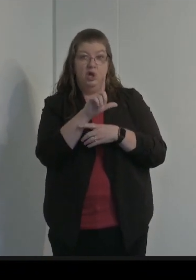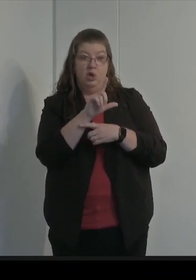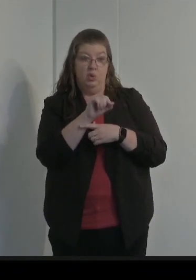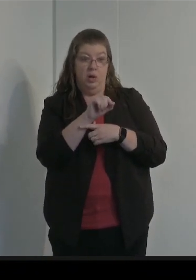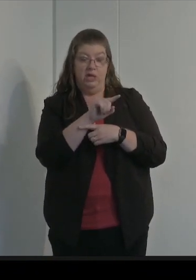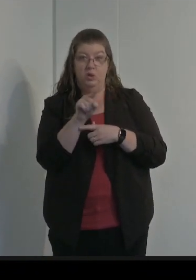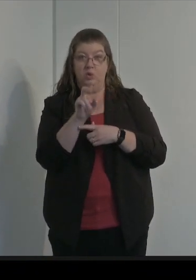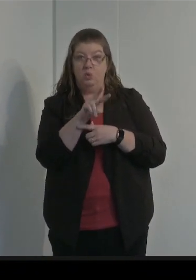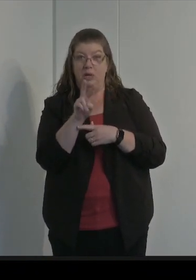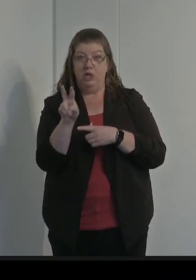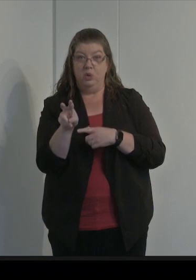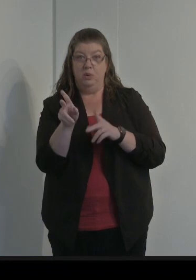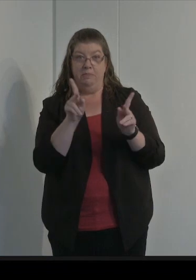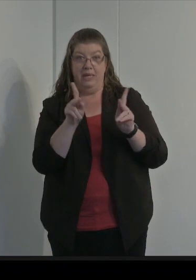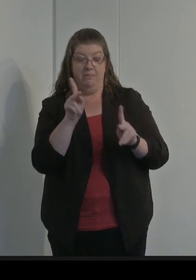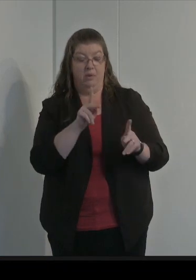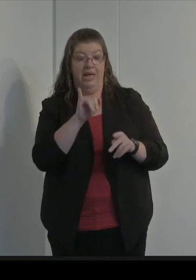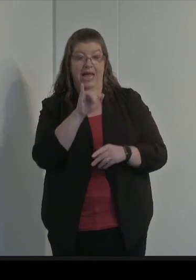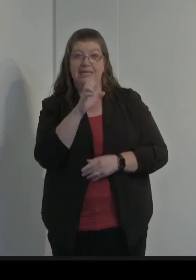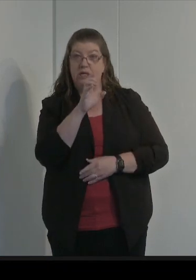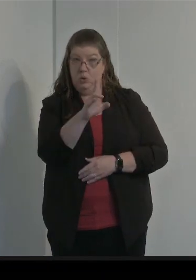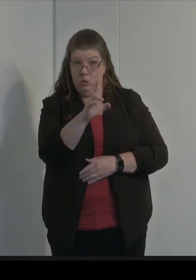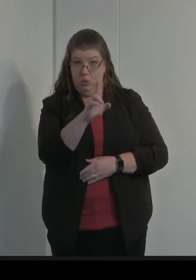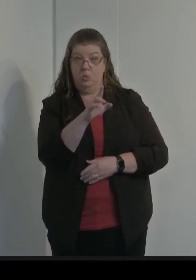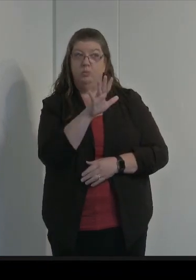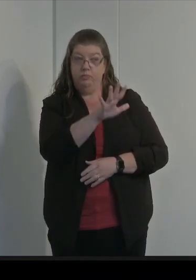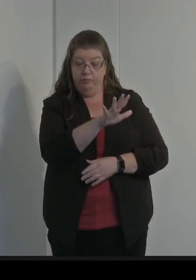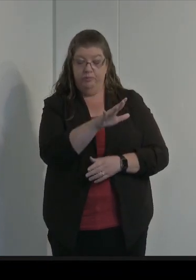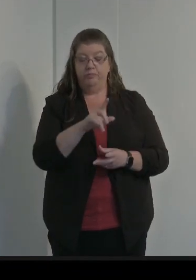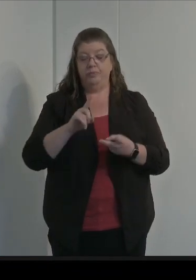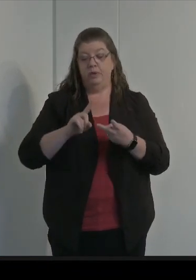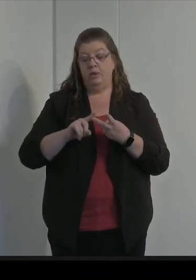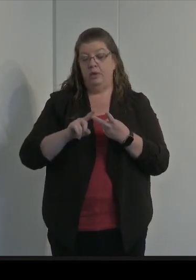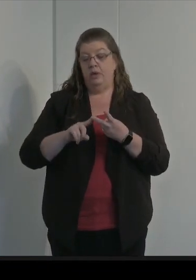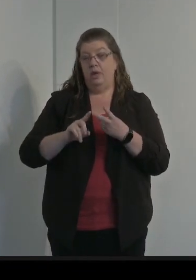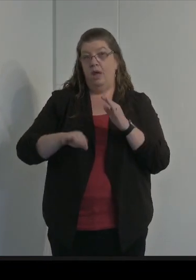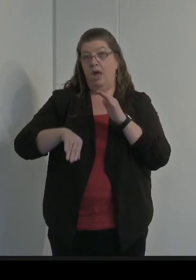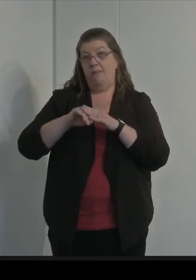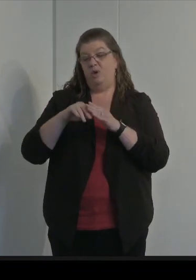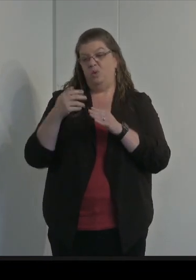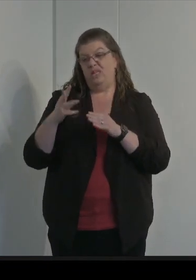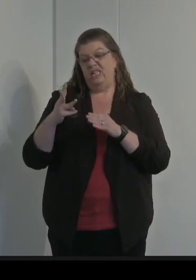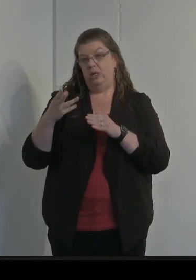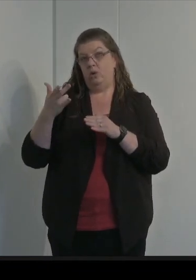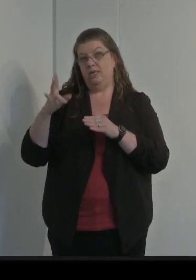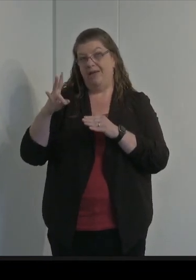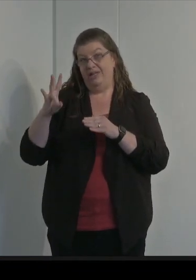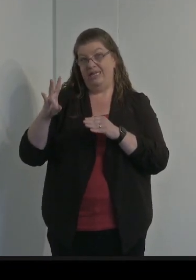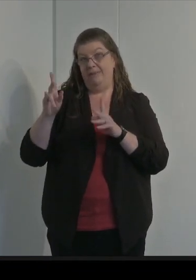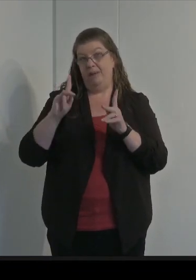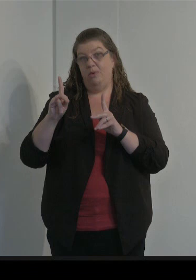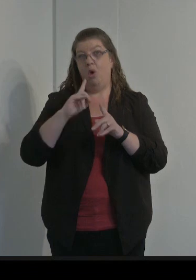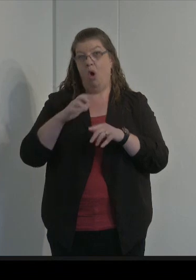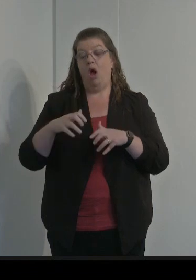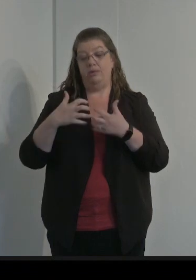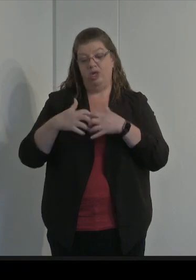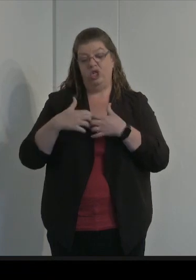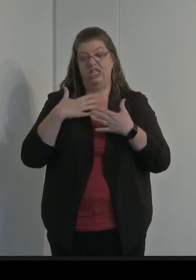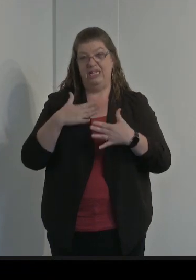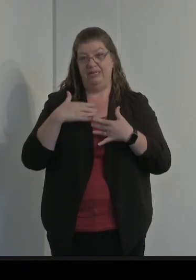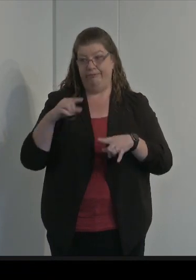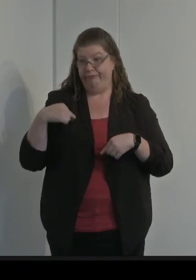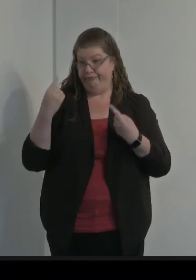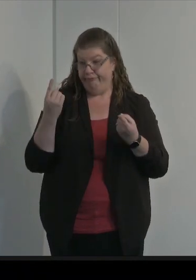22 patients in our intensive care unit, and up to 16 or 17 patients on ventilators at any